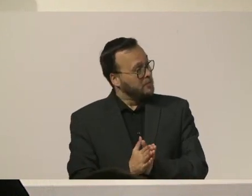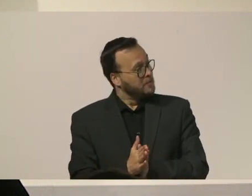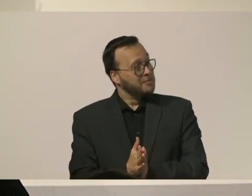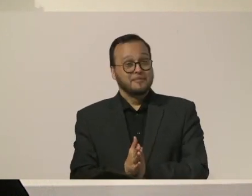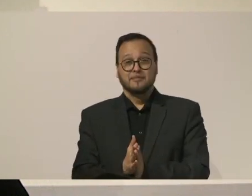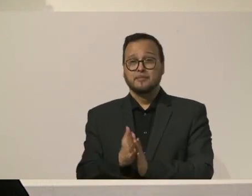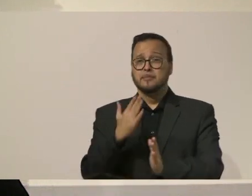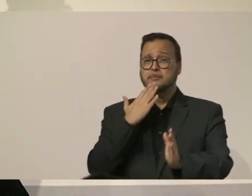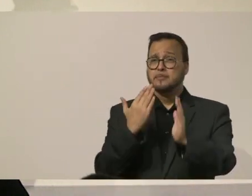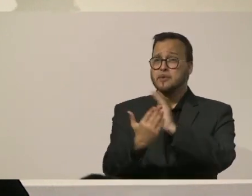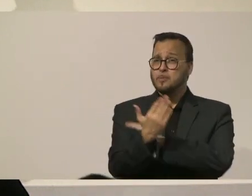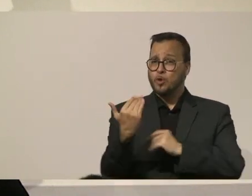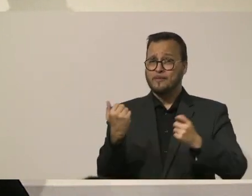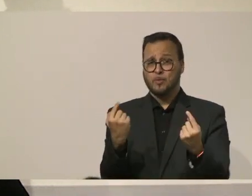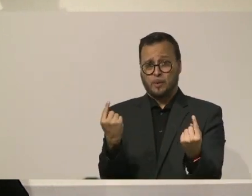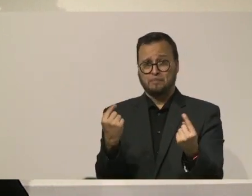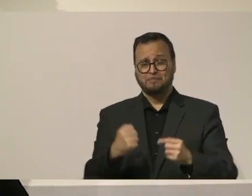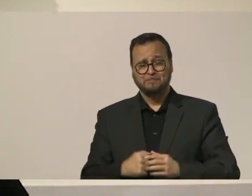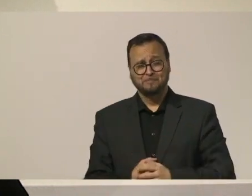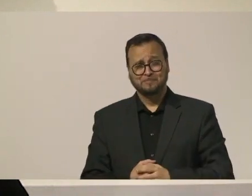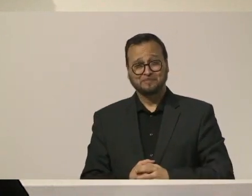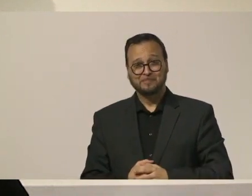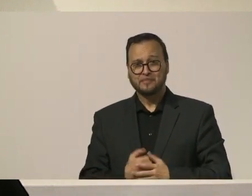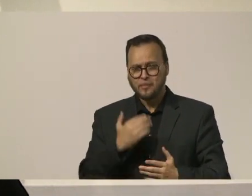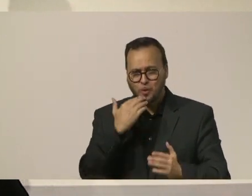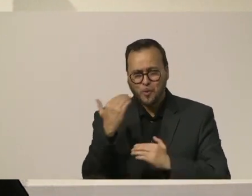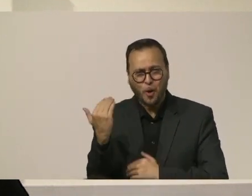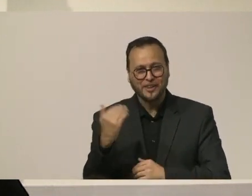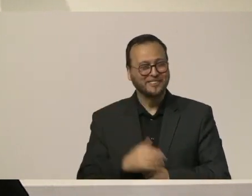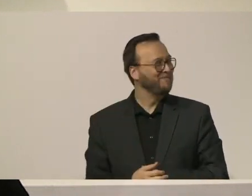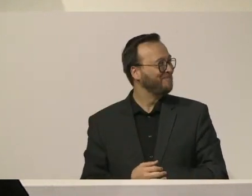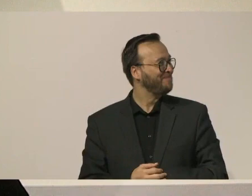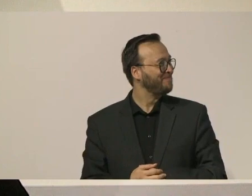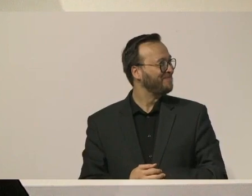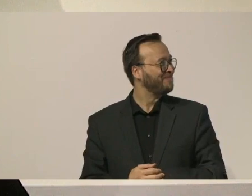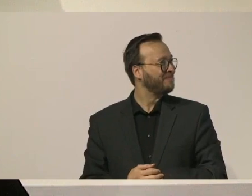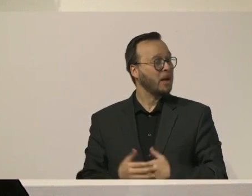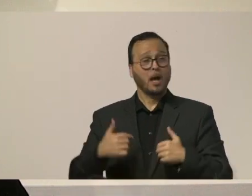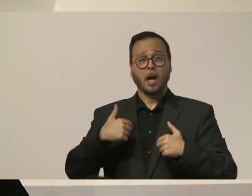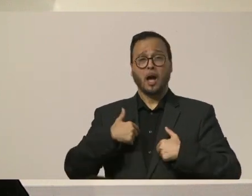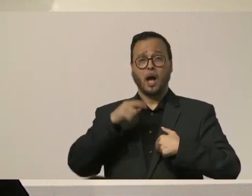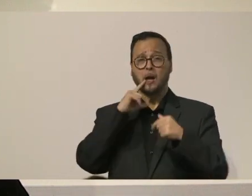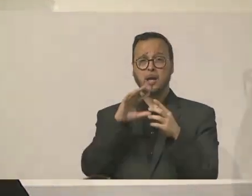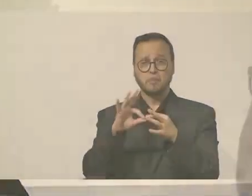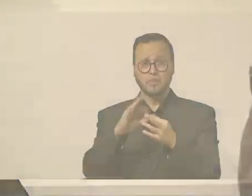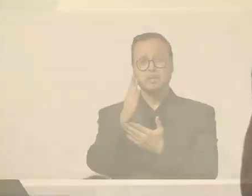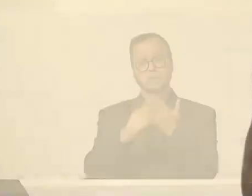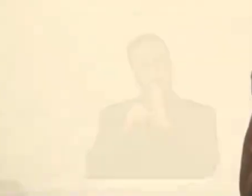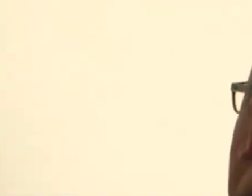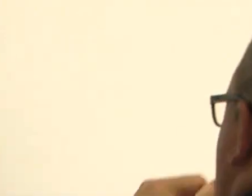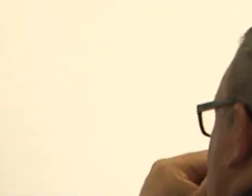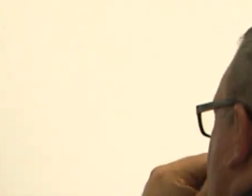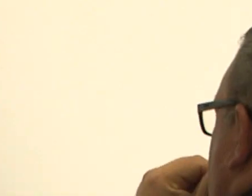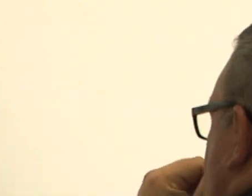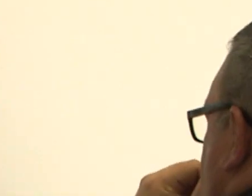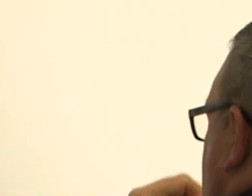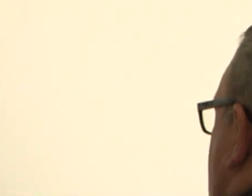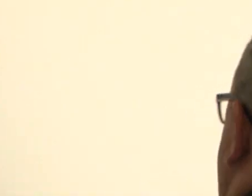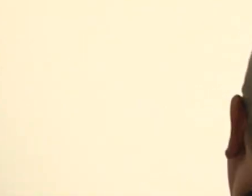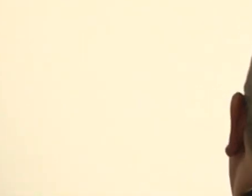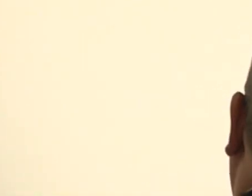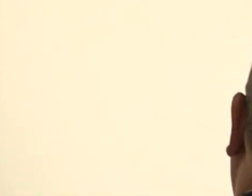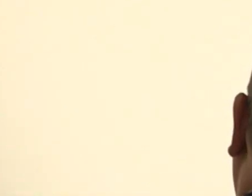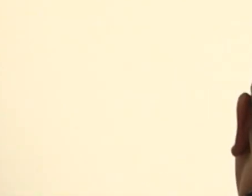Good morning, everyone. Good morning. Good morning. I'm going to present some highlights from our ACE Adult